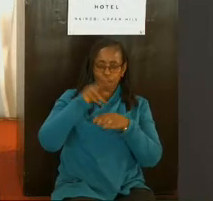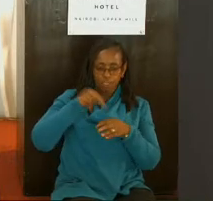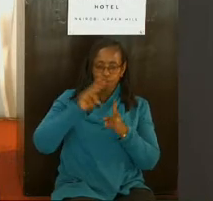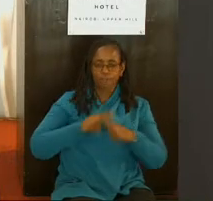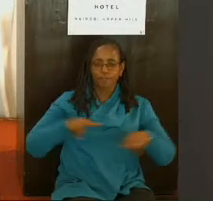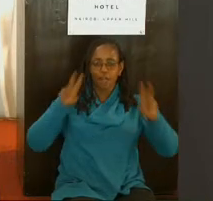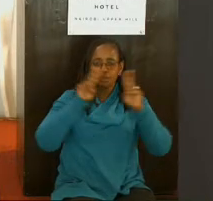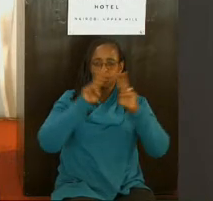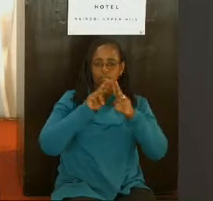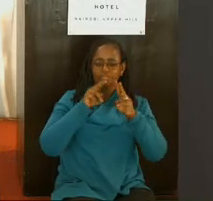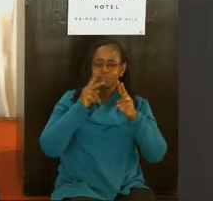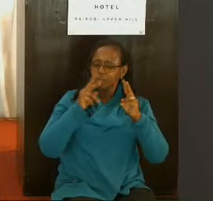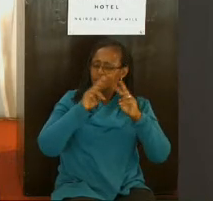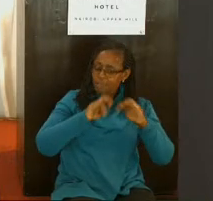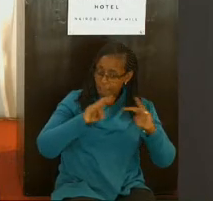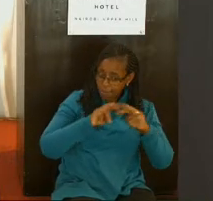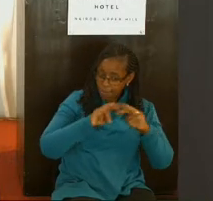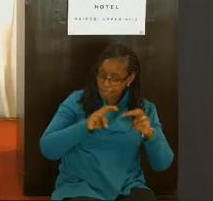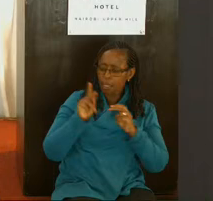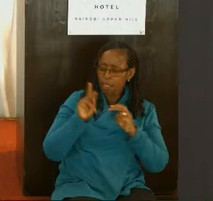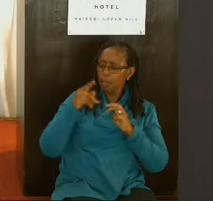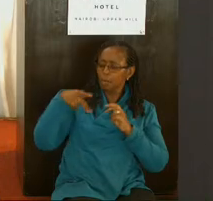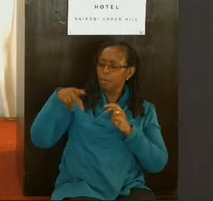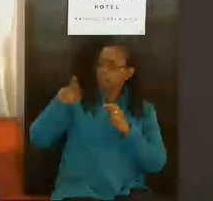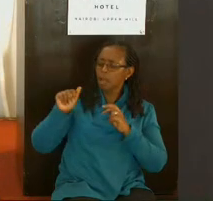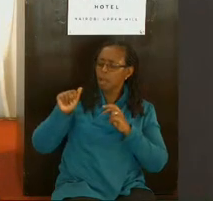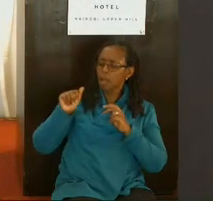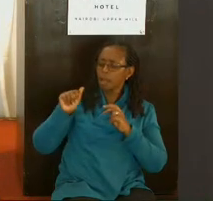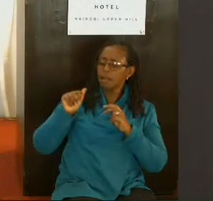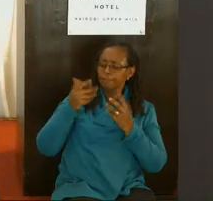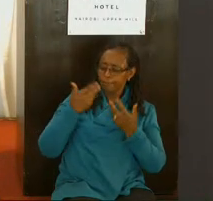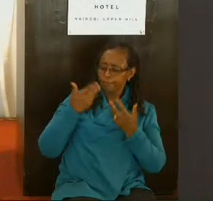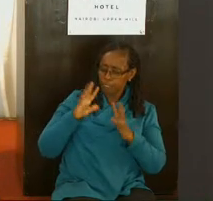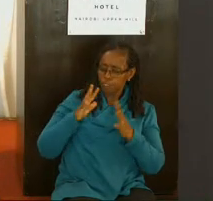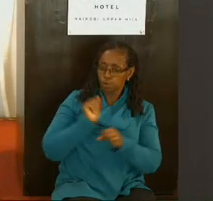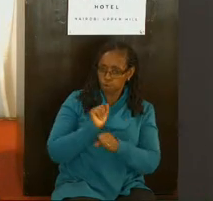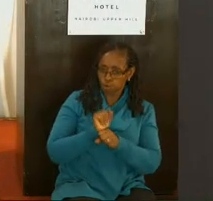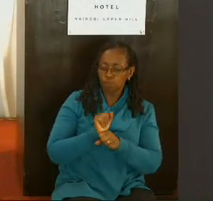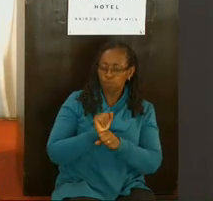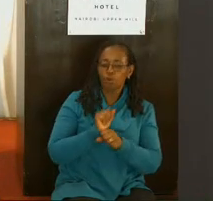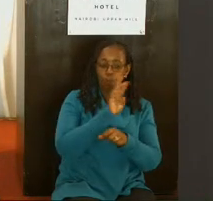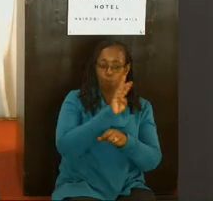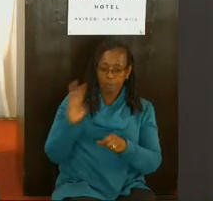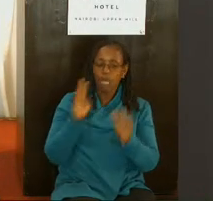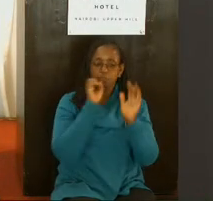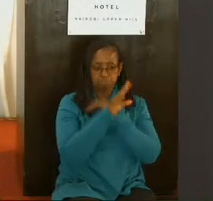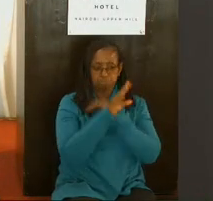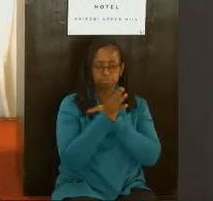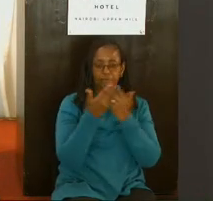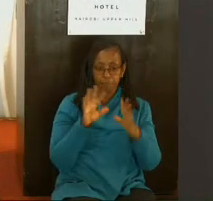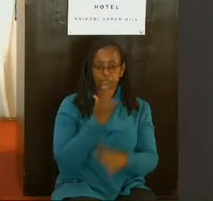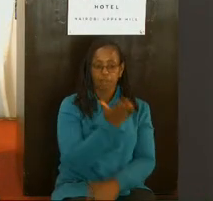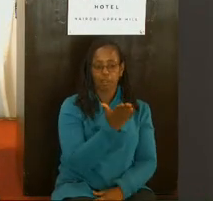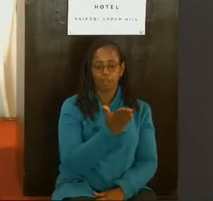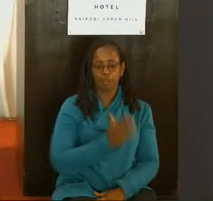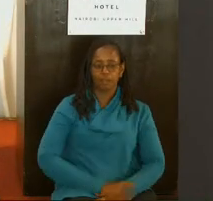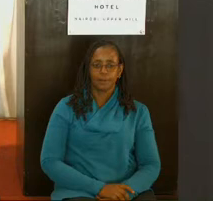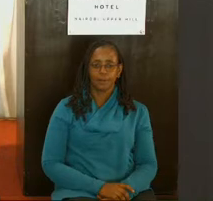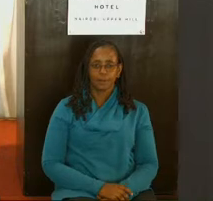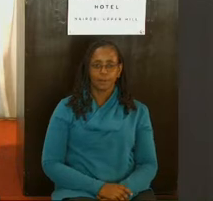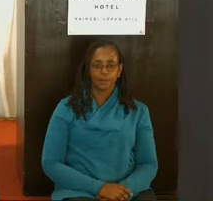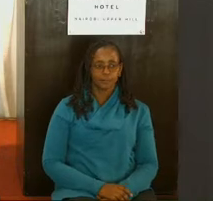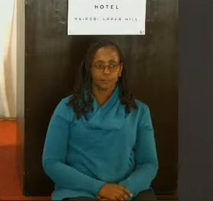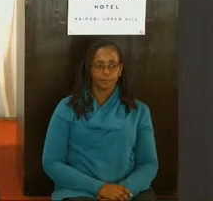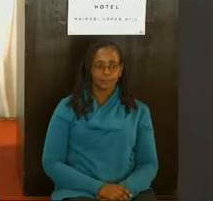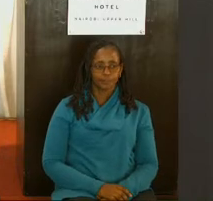conducted by kipra it's on our website okay so it's on your website yes so I think we can visit the website I'll probably we'll we'll continue to the